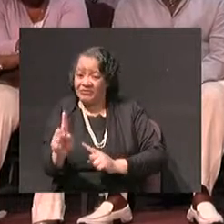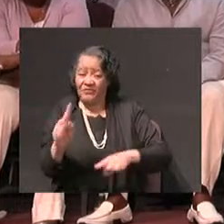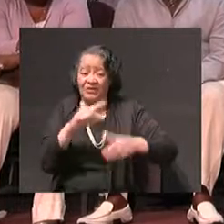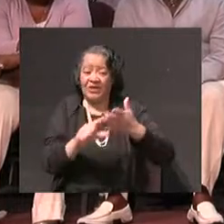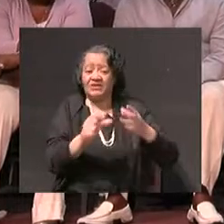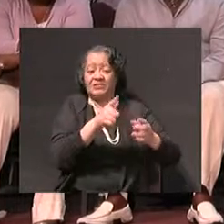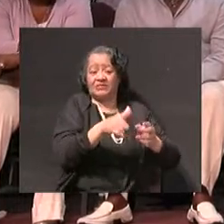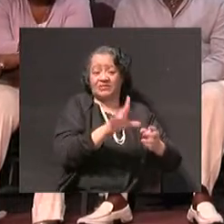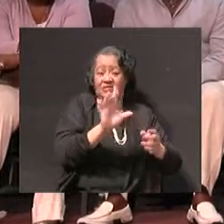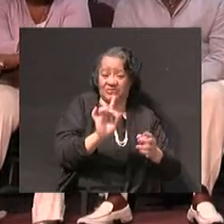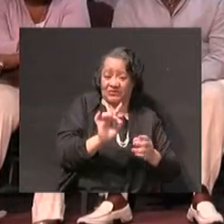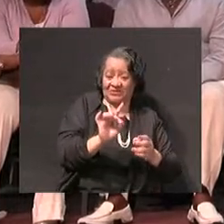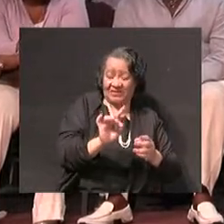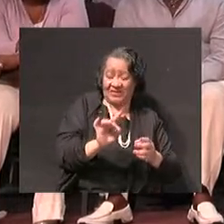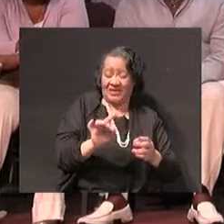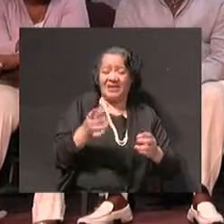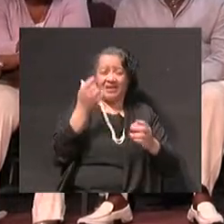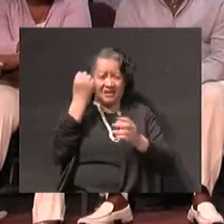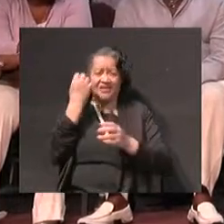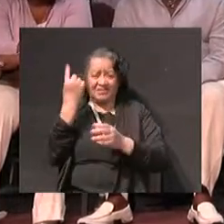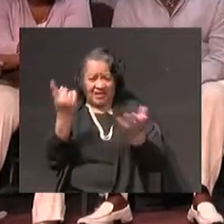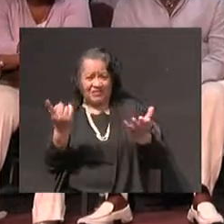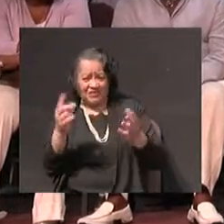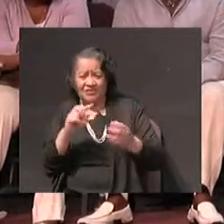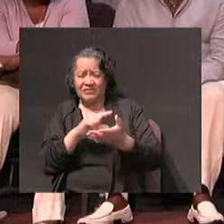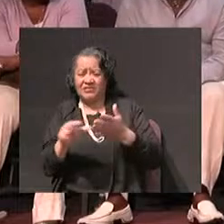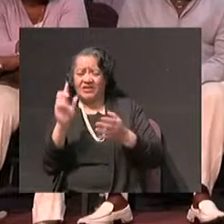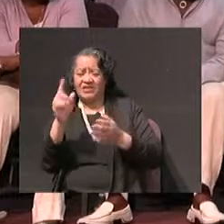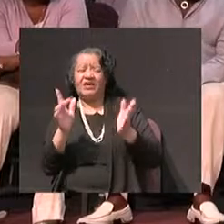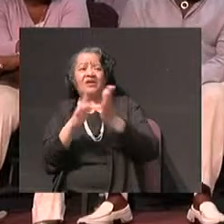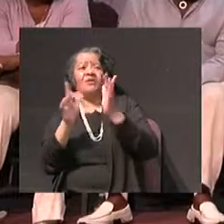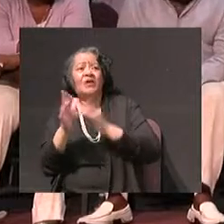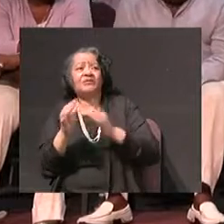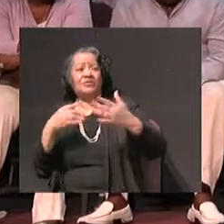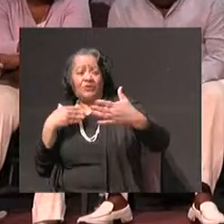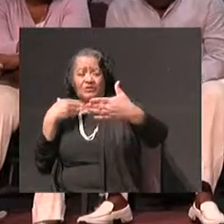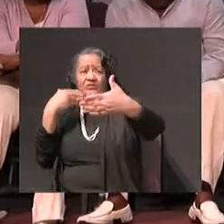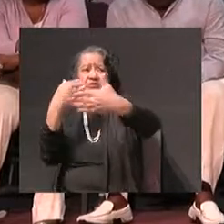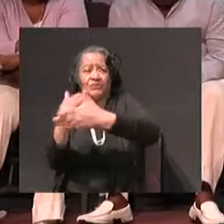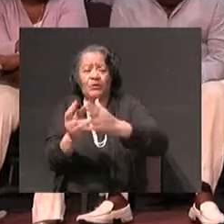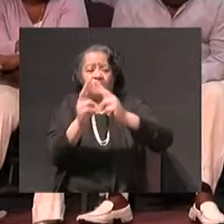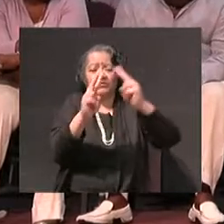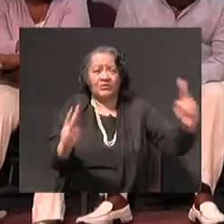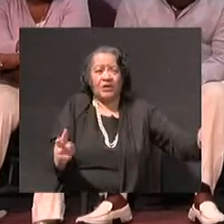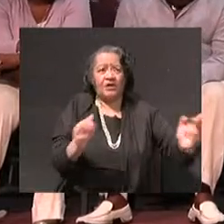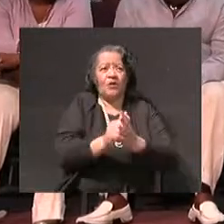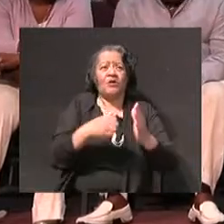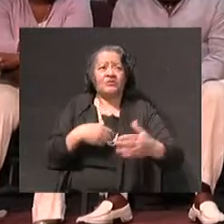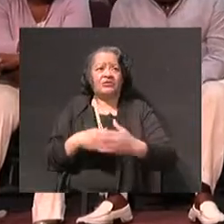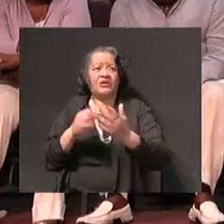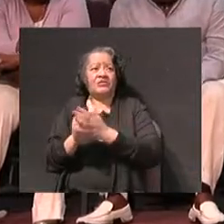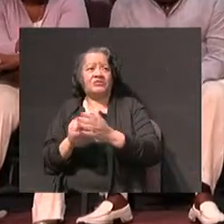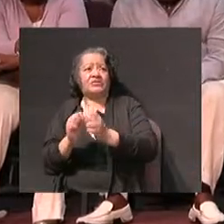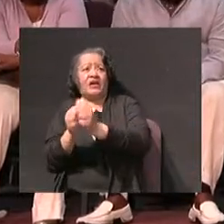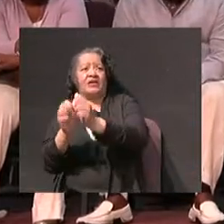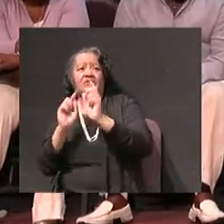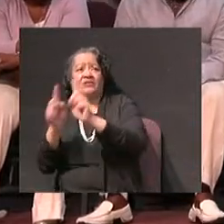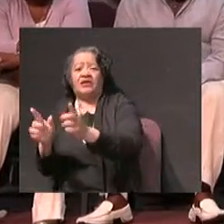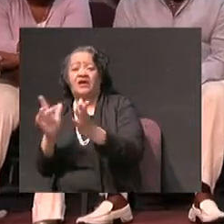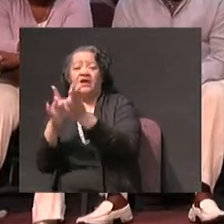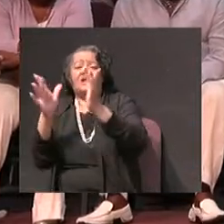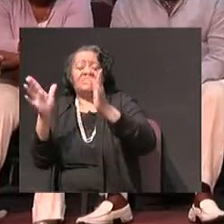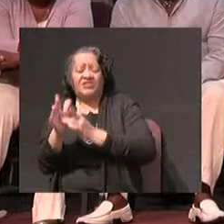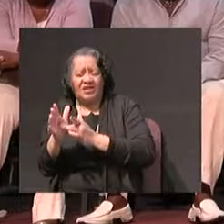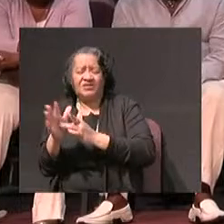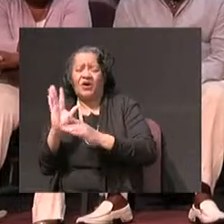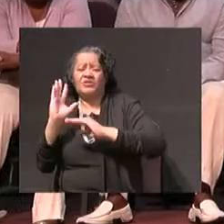Verse 28. Now, y'all got to get this. Let me. Verse 28 says, as they approached the village to which they were going, Jesus acted as